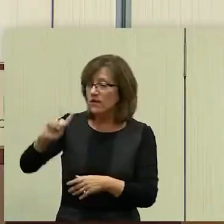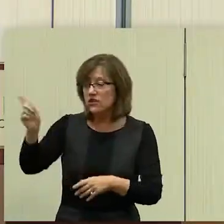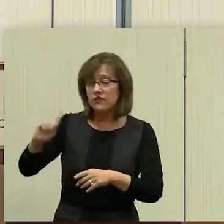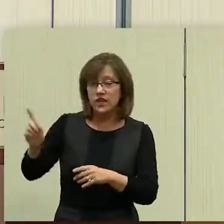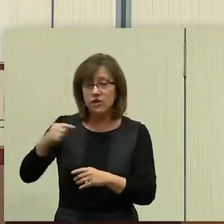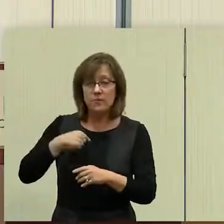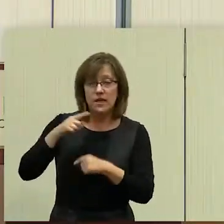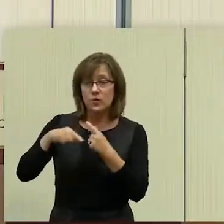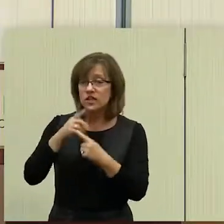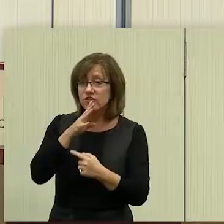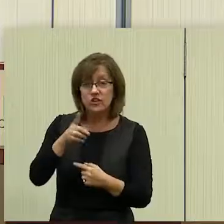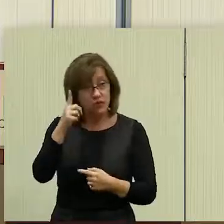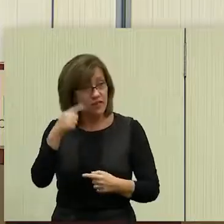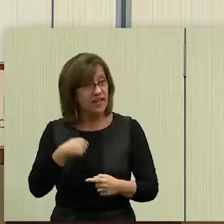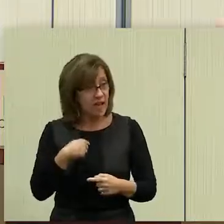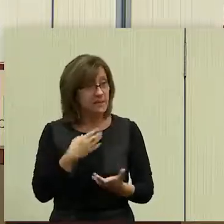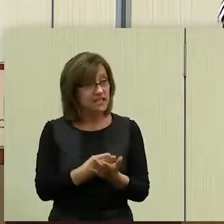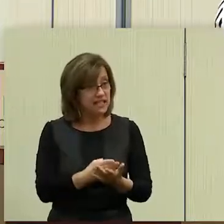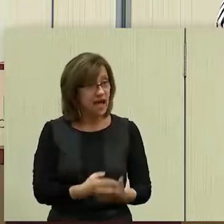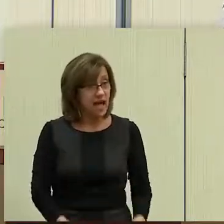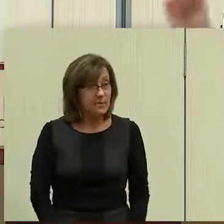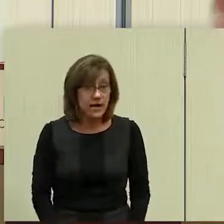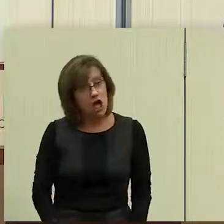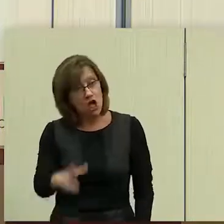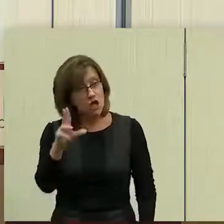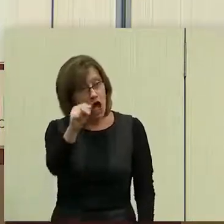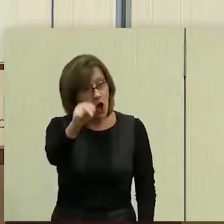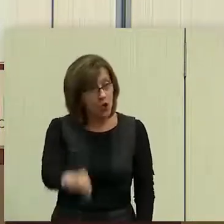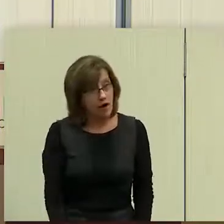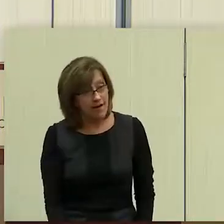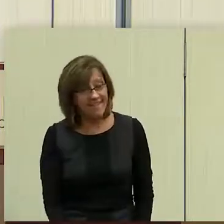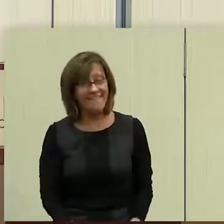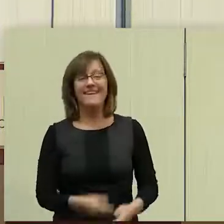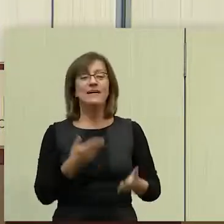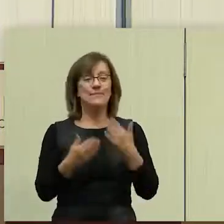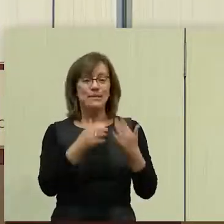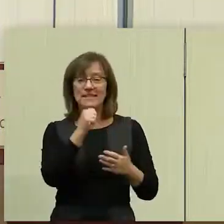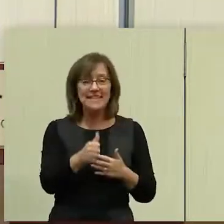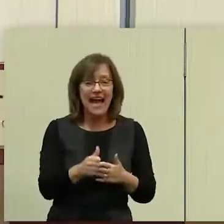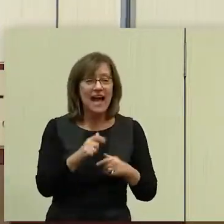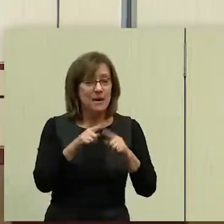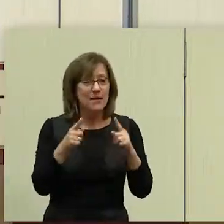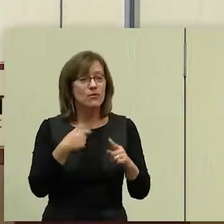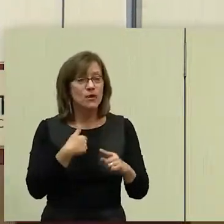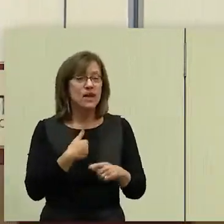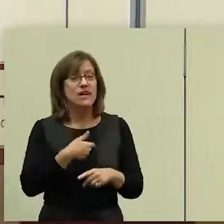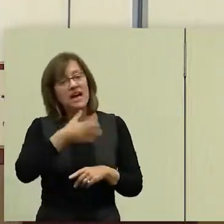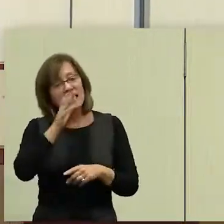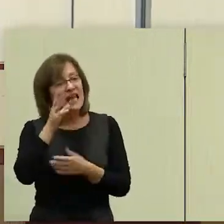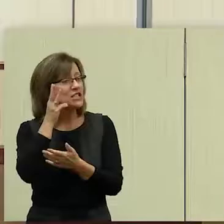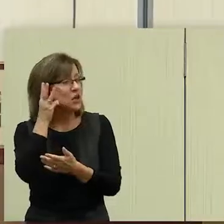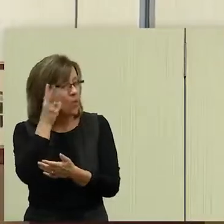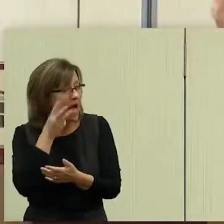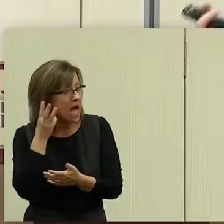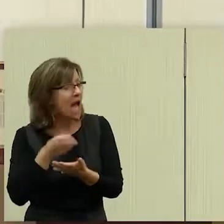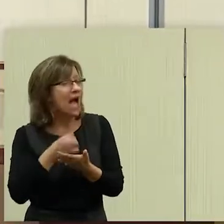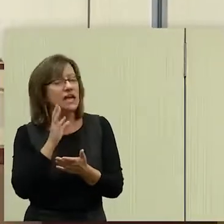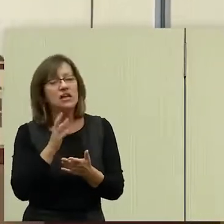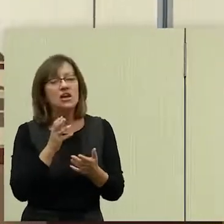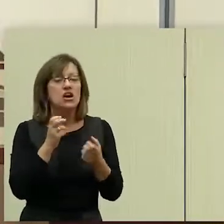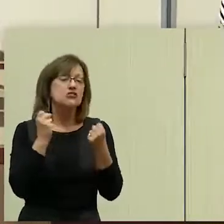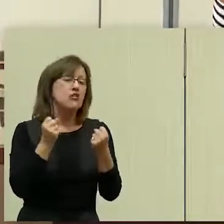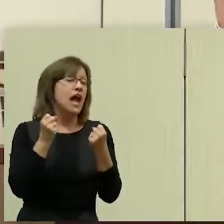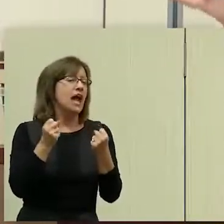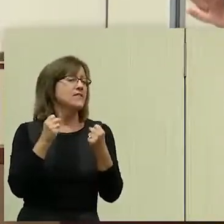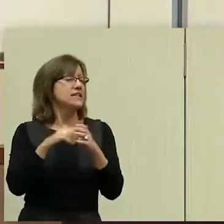when you talk, do you think I'm going to do that? No, right? Probably not. But if we're having a glass of wine, or we're in the car taking a